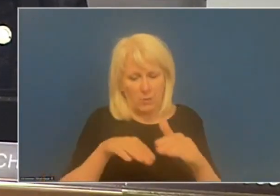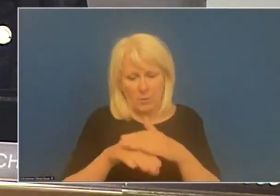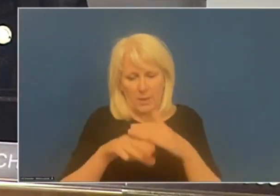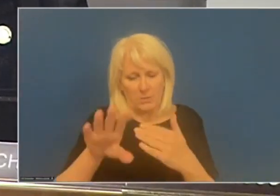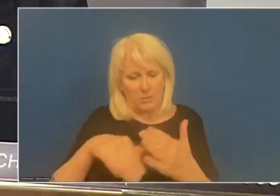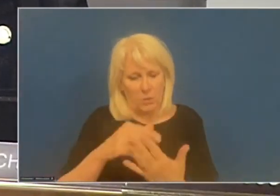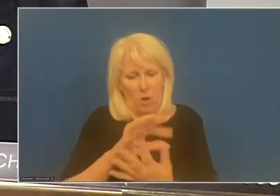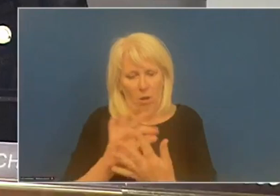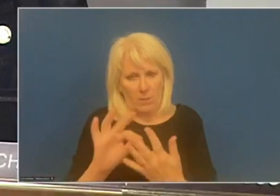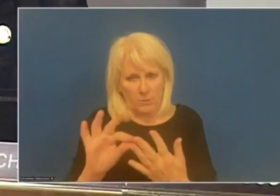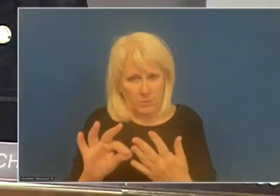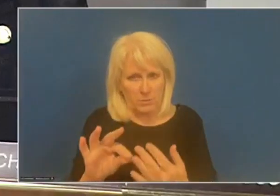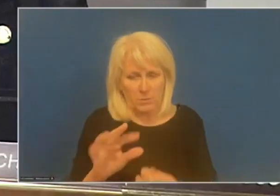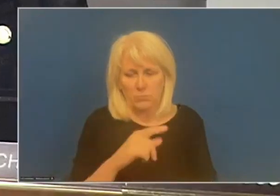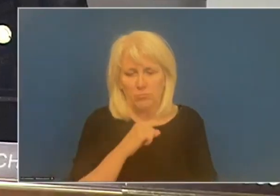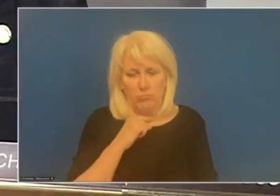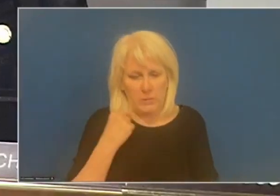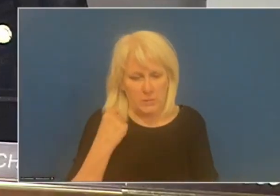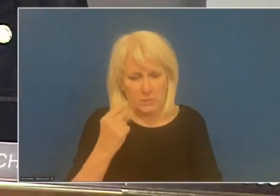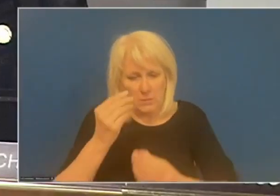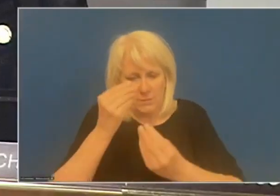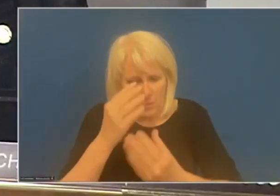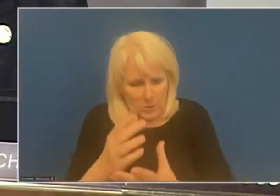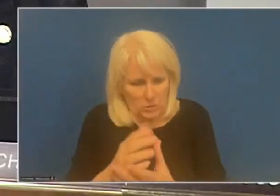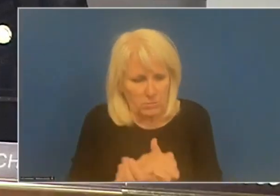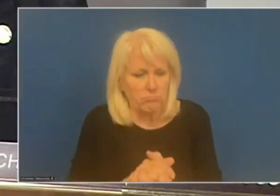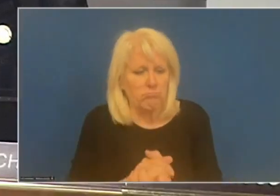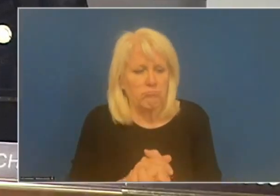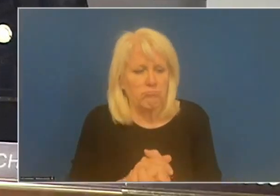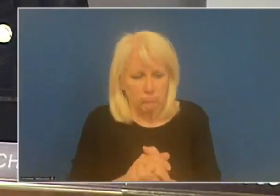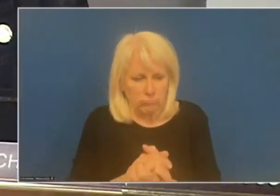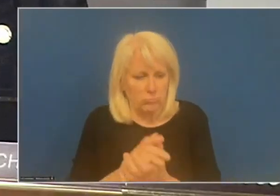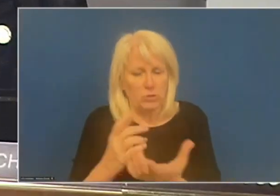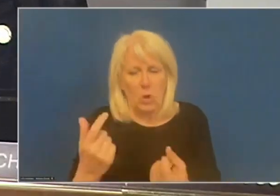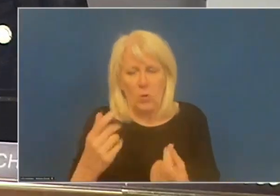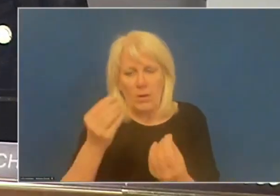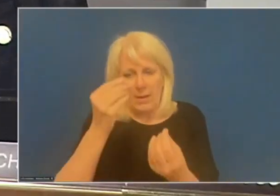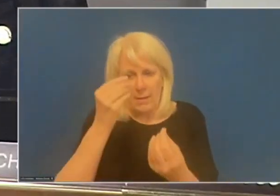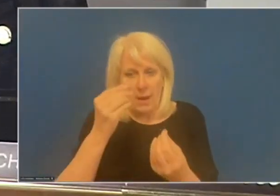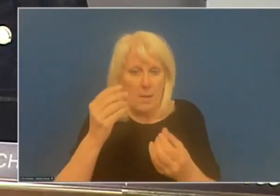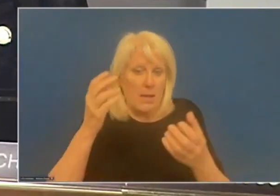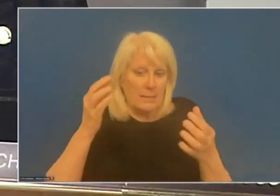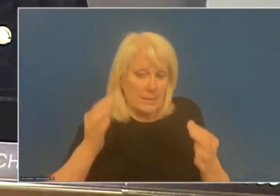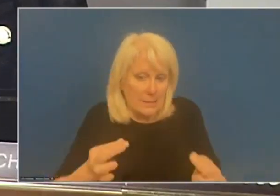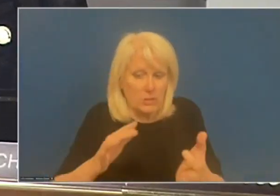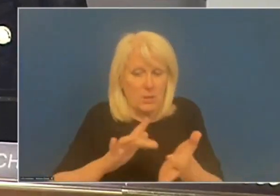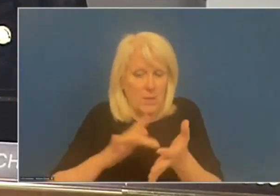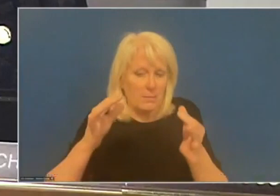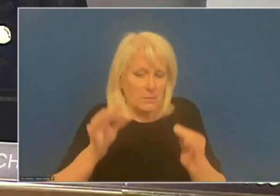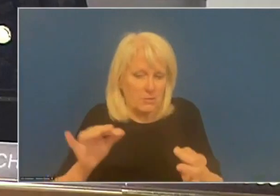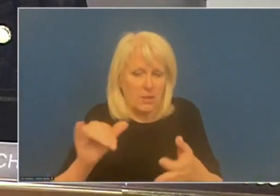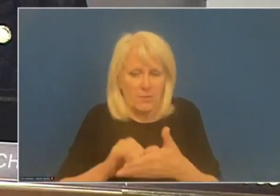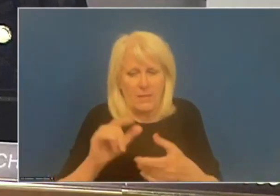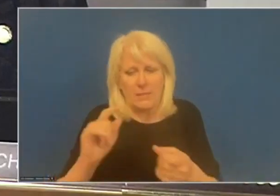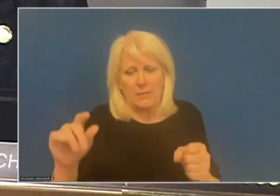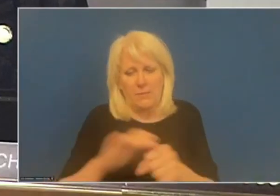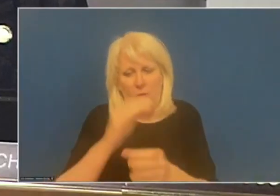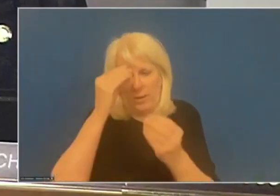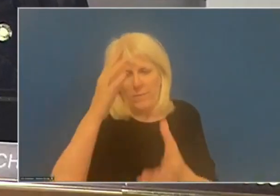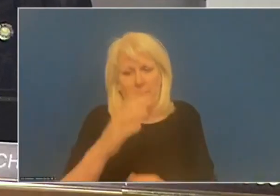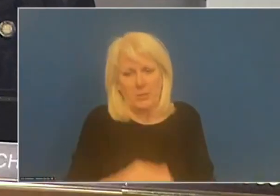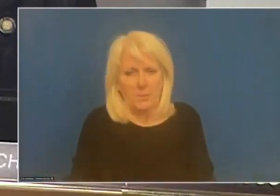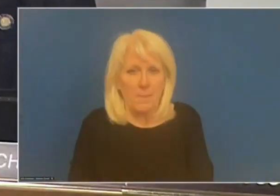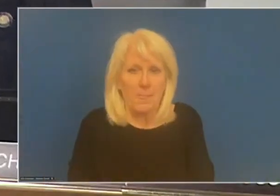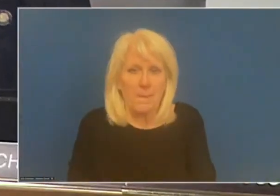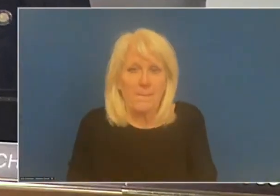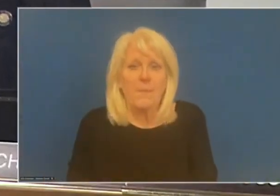options, risks, and information needed to make a fully informed medical decision. So